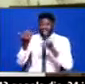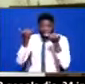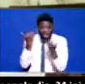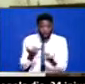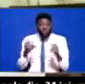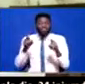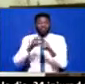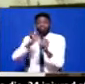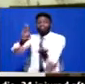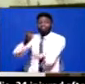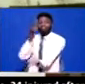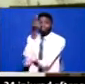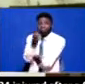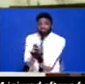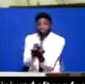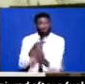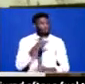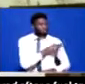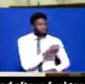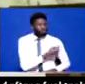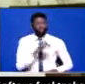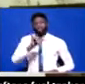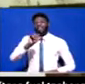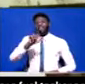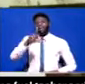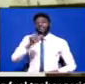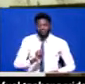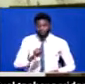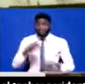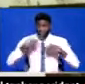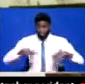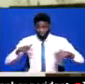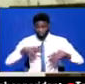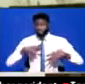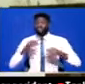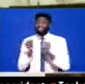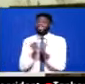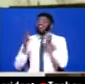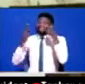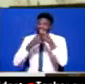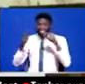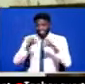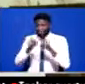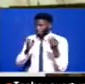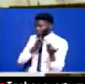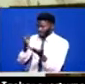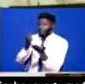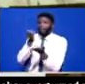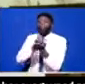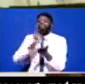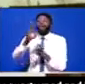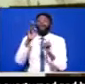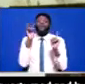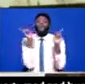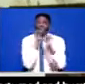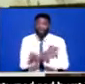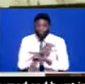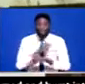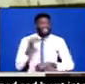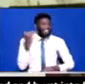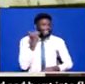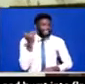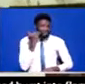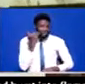wamelazwa kwa hospitali ya Yala sub-county hospital na watu 19 wamekuwa referred to Siaya Referral